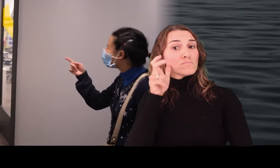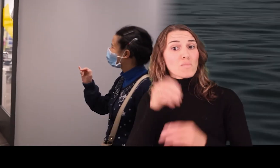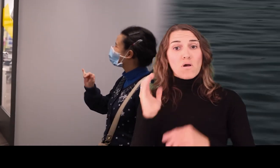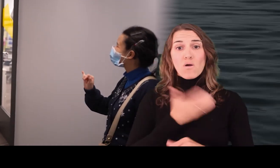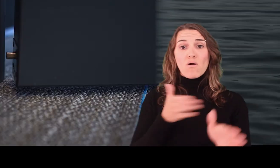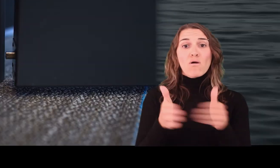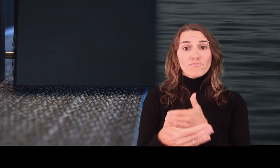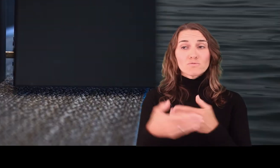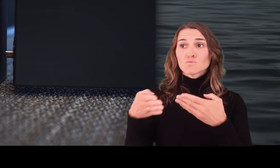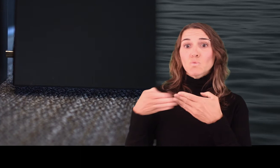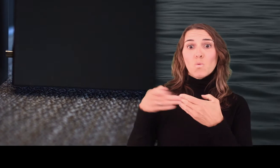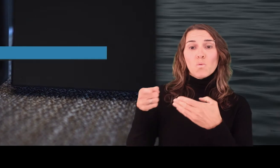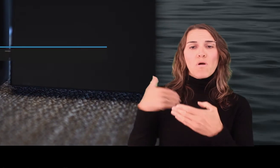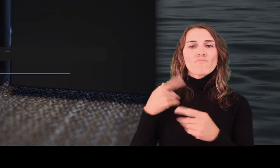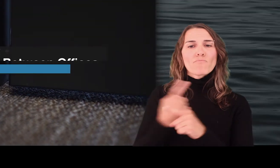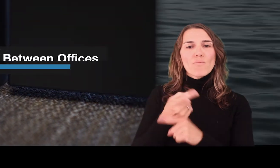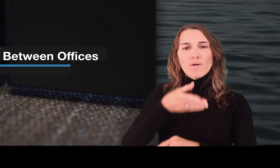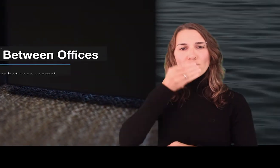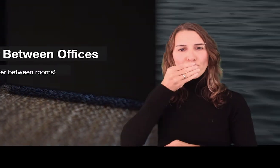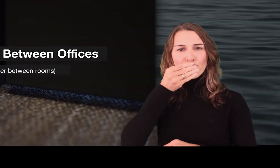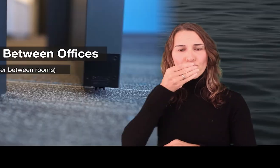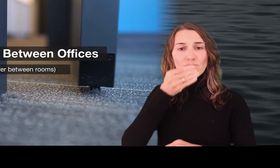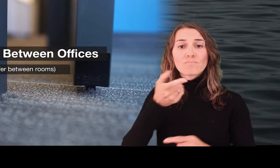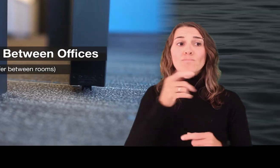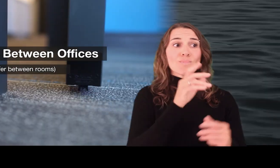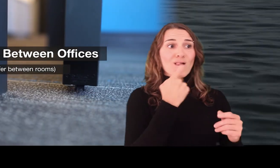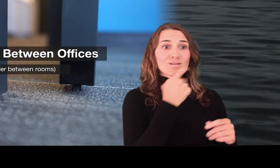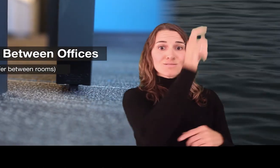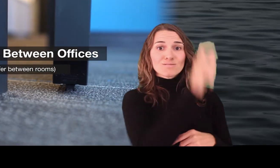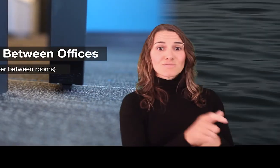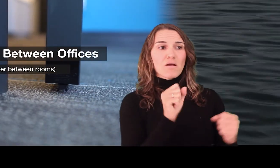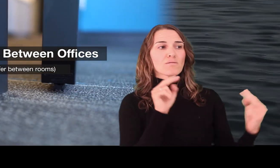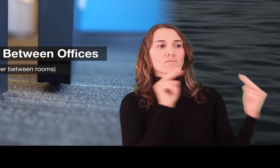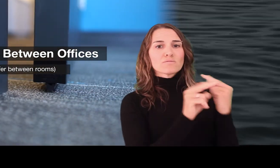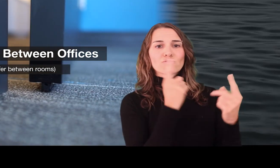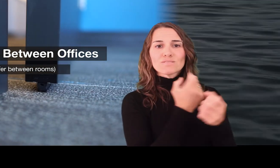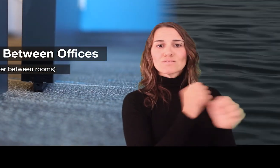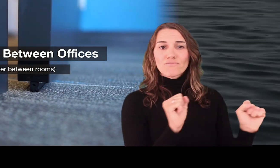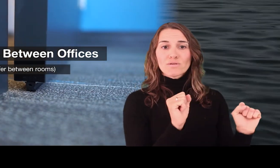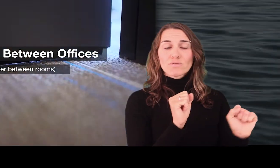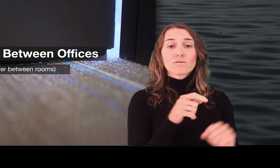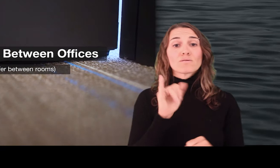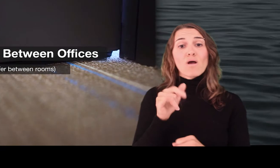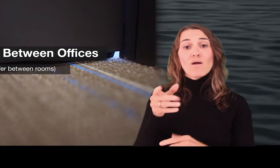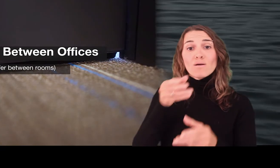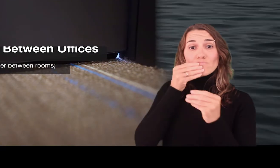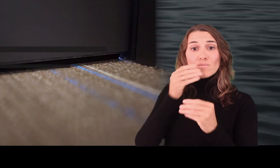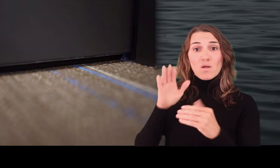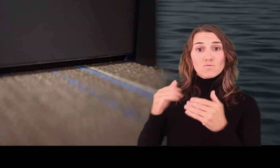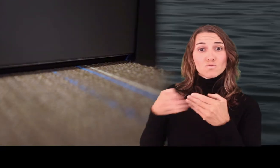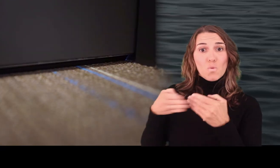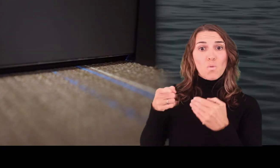offices, the doors are properly sealed, and we have glass panes so for safety, and the seals really keeps our